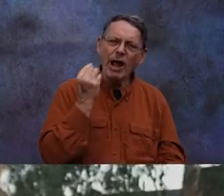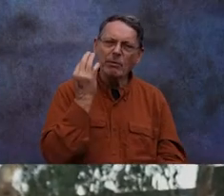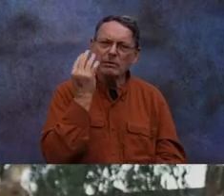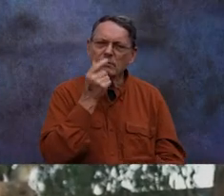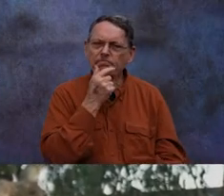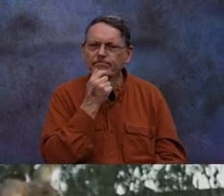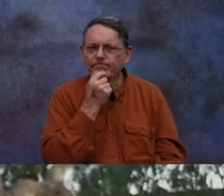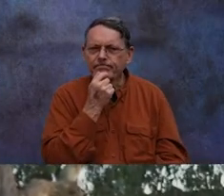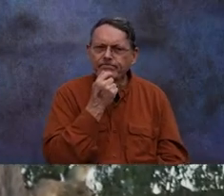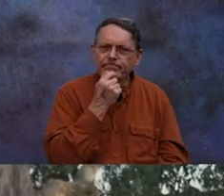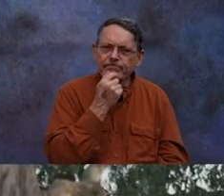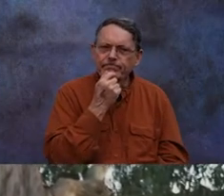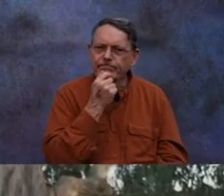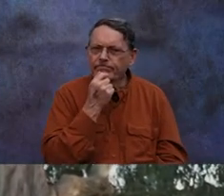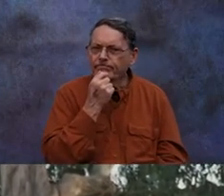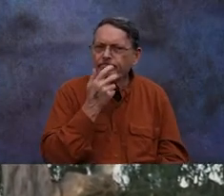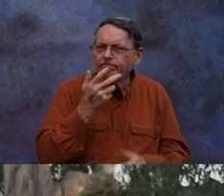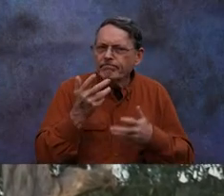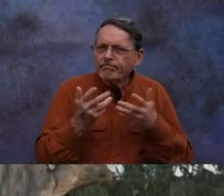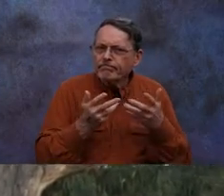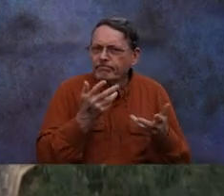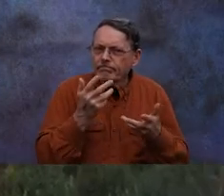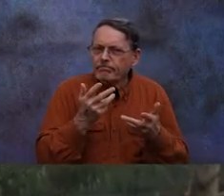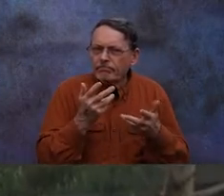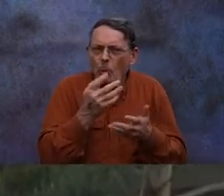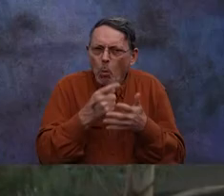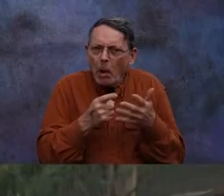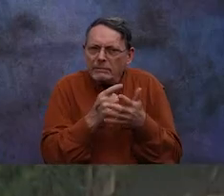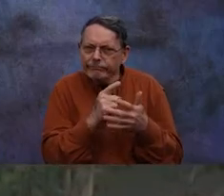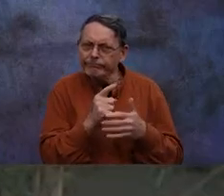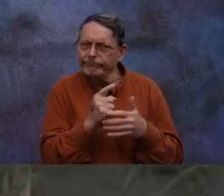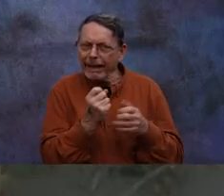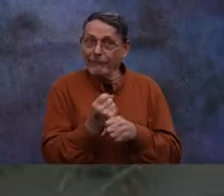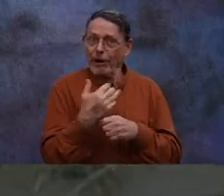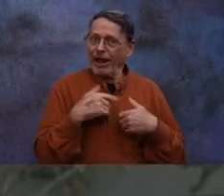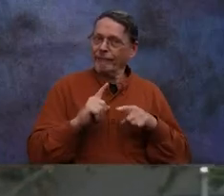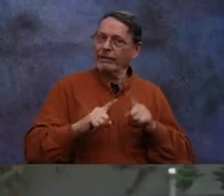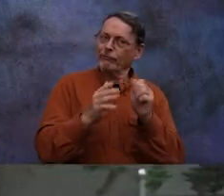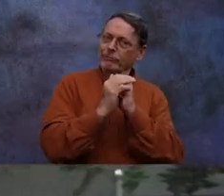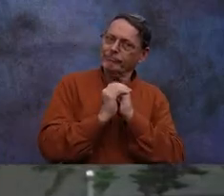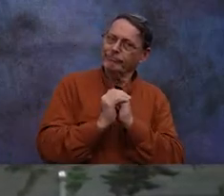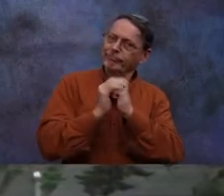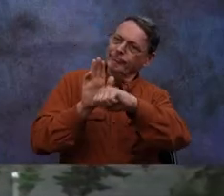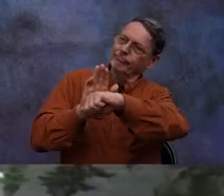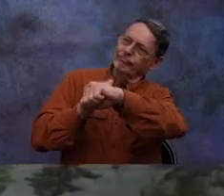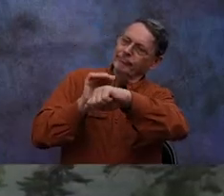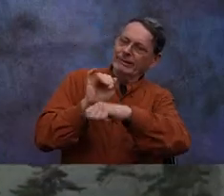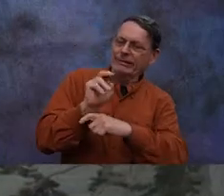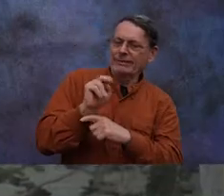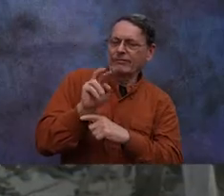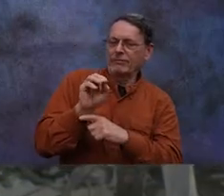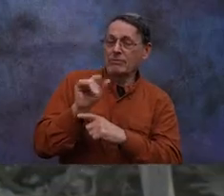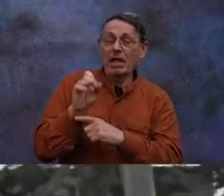each year I was wondering what this mighty dead invocation would exactly be about. I